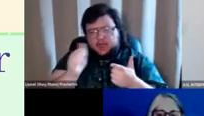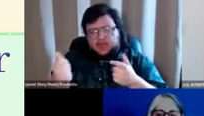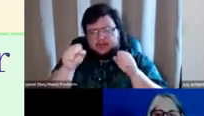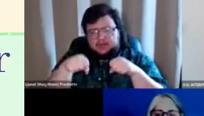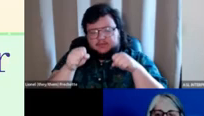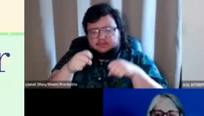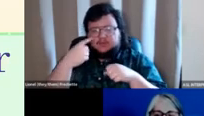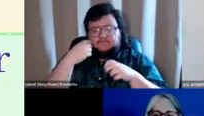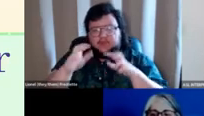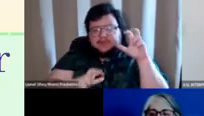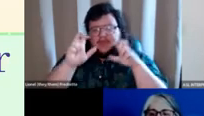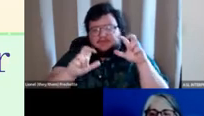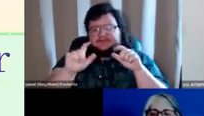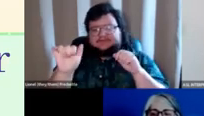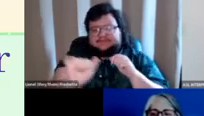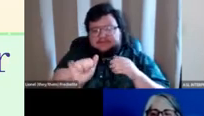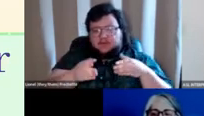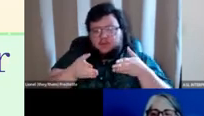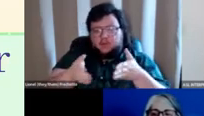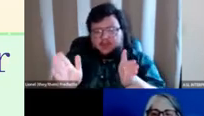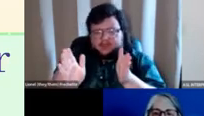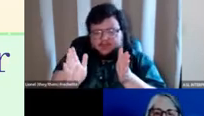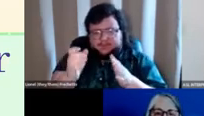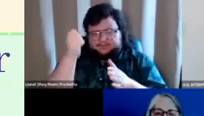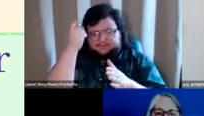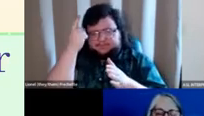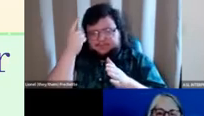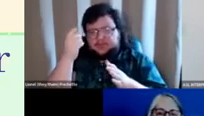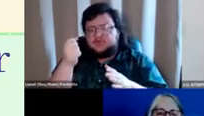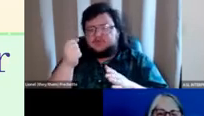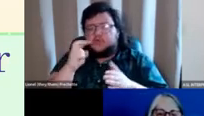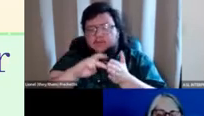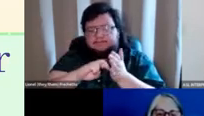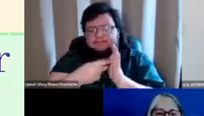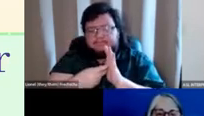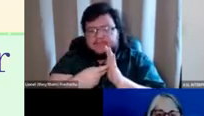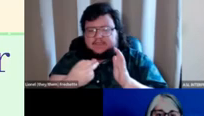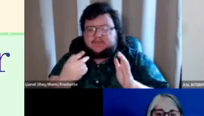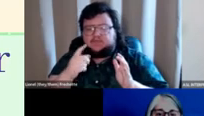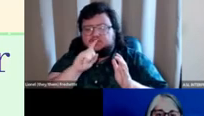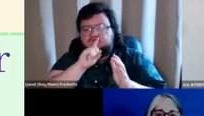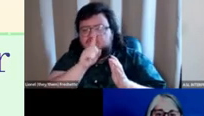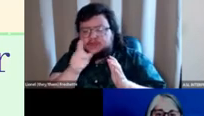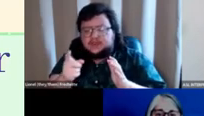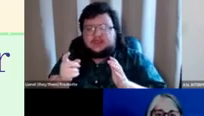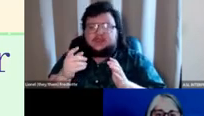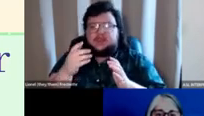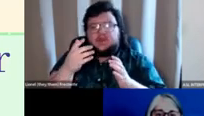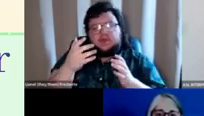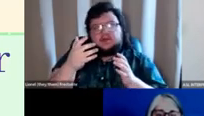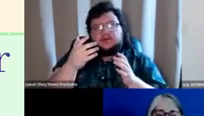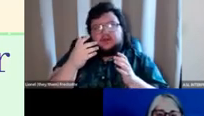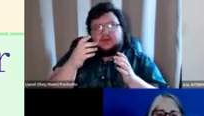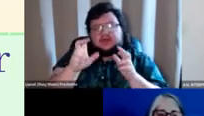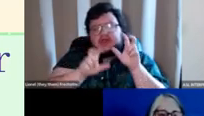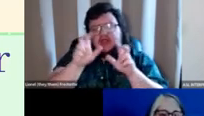different animals, they don't have the same ability for climbing the tree in the same way. So what this means is